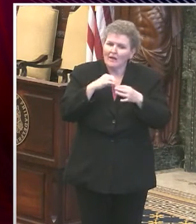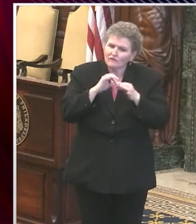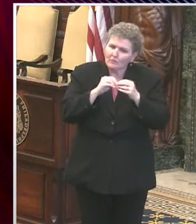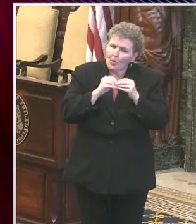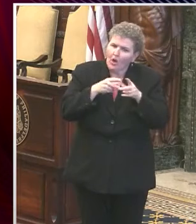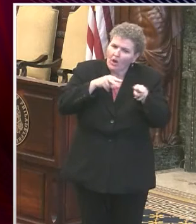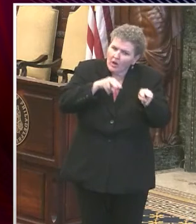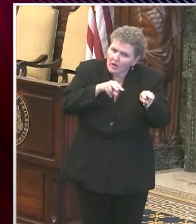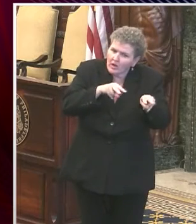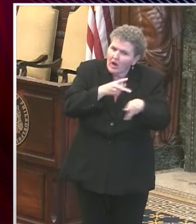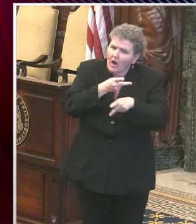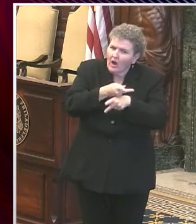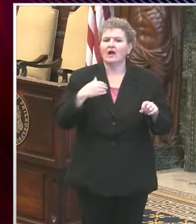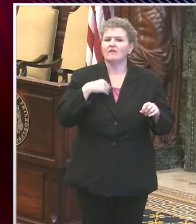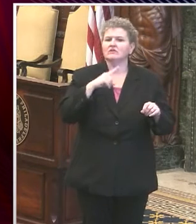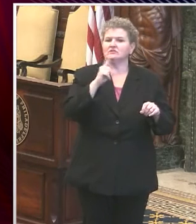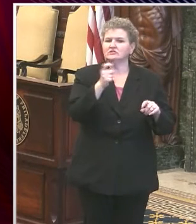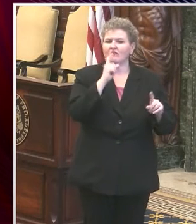future.